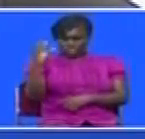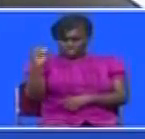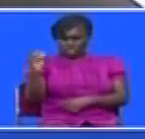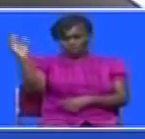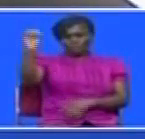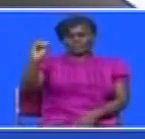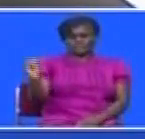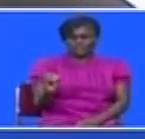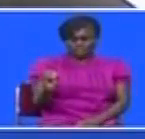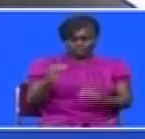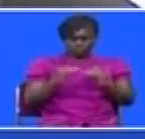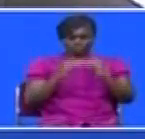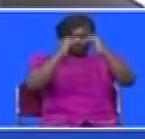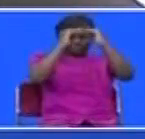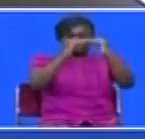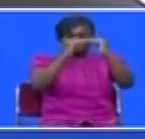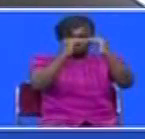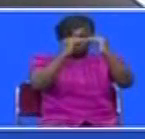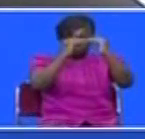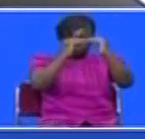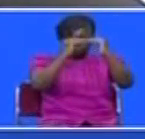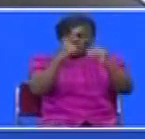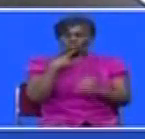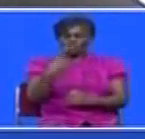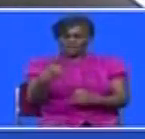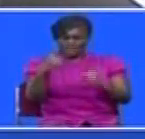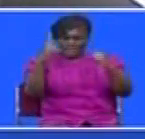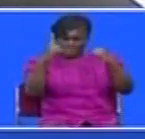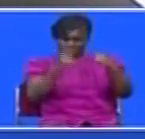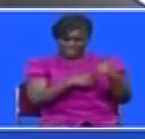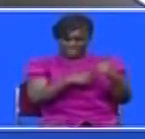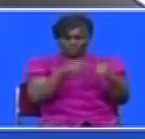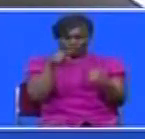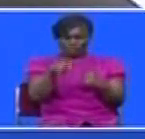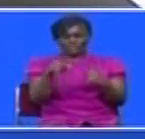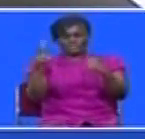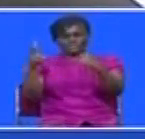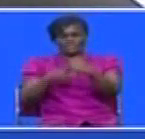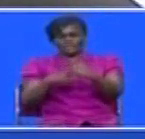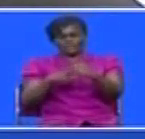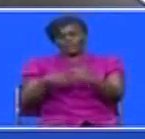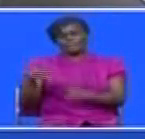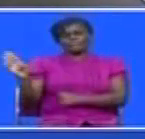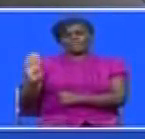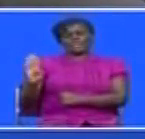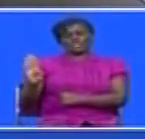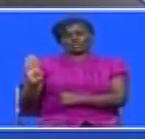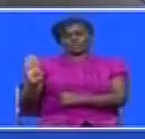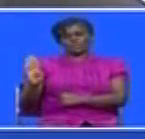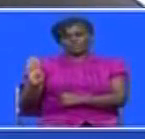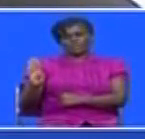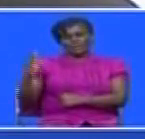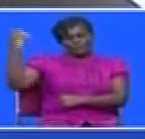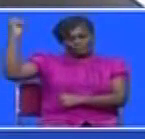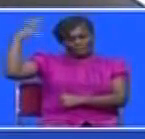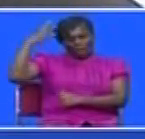1.30%, moving up to 106.76 billion shillings.